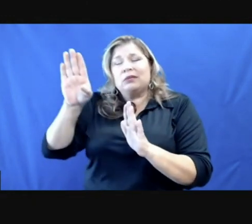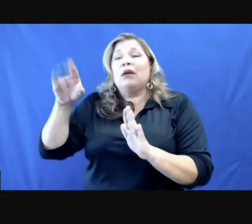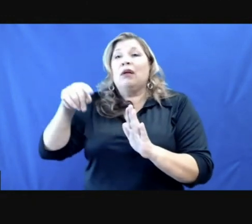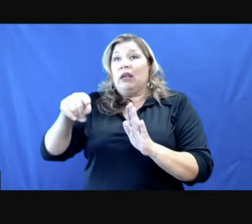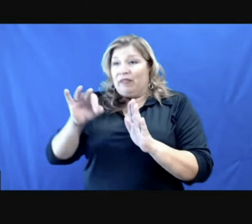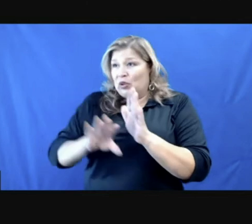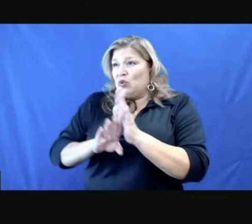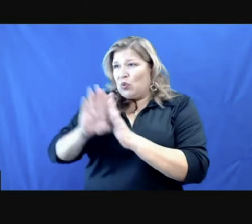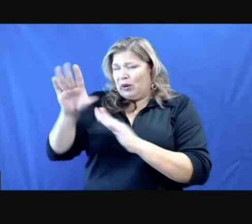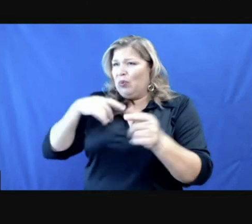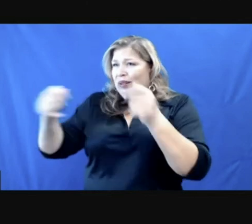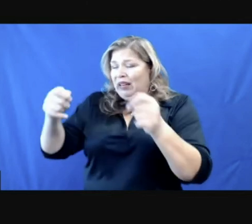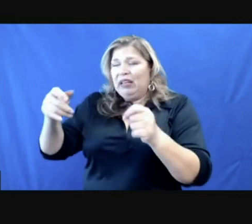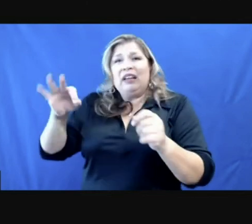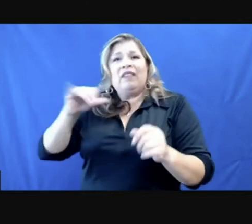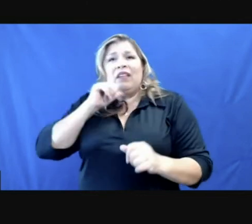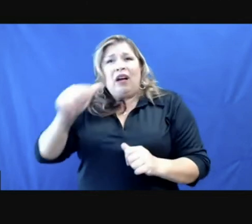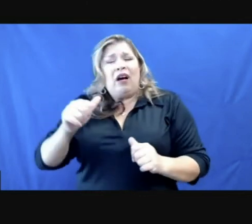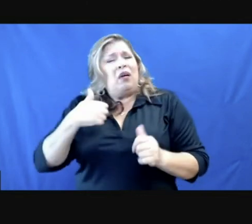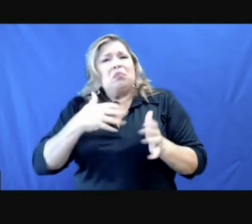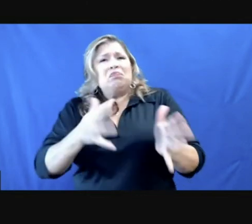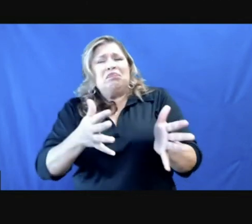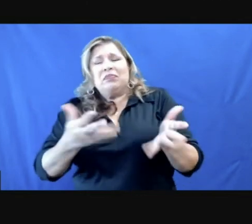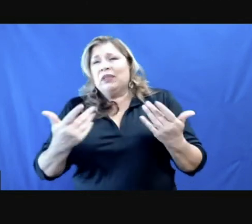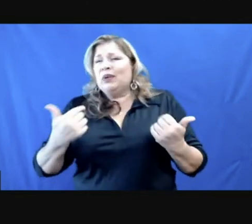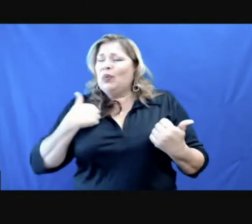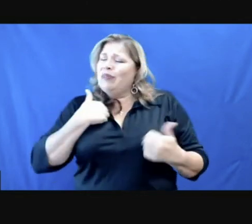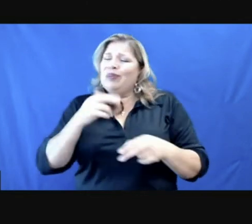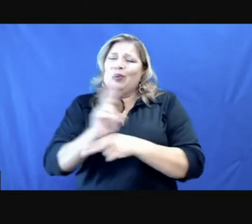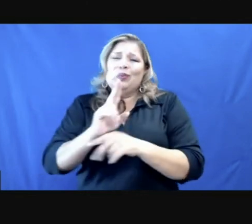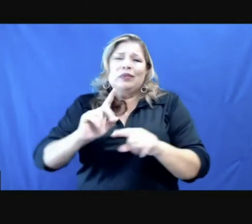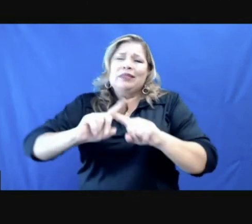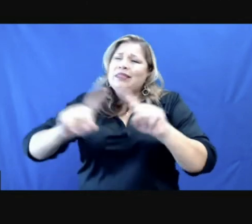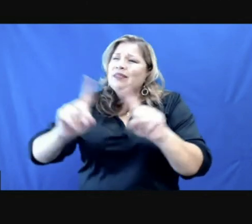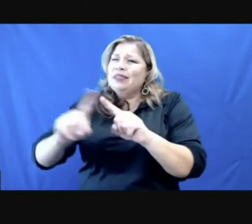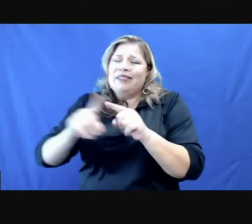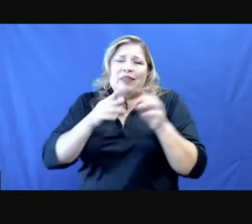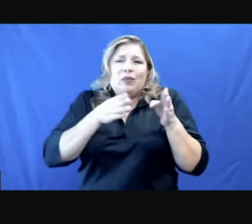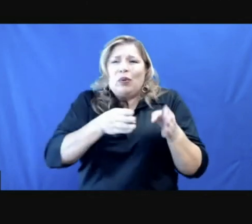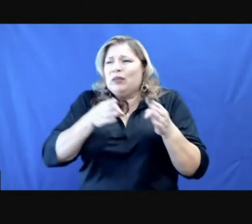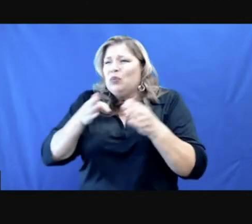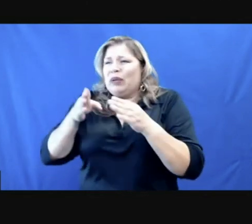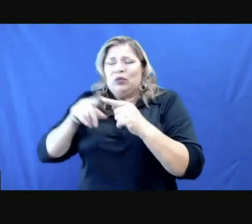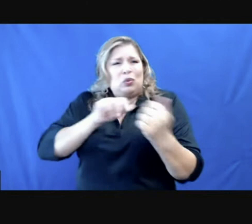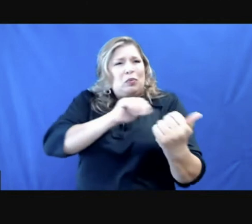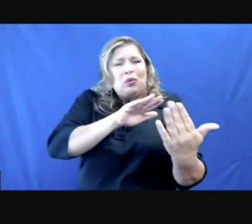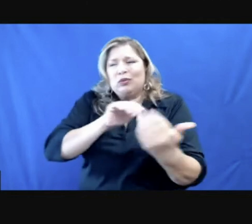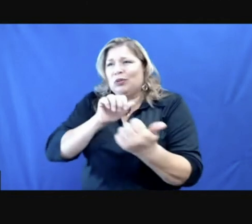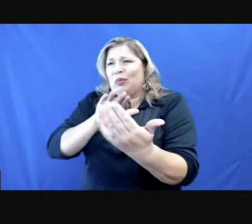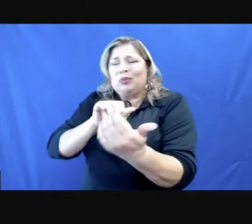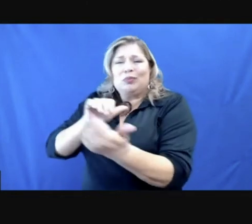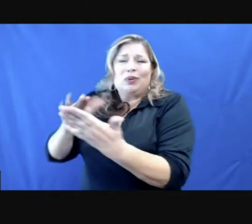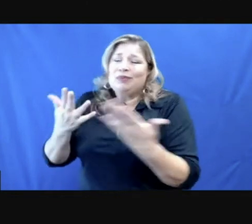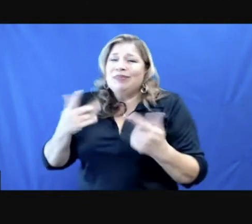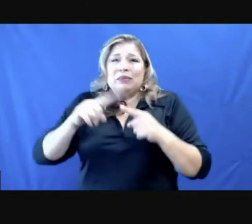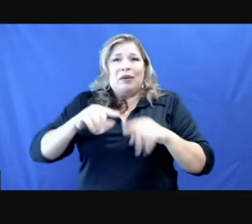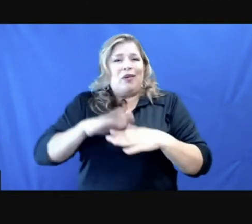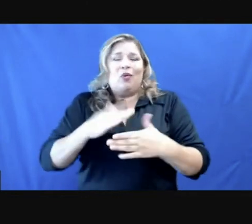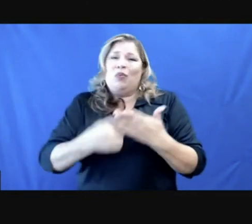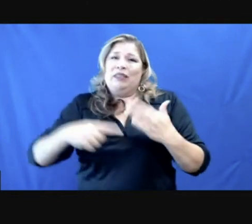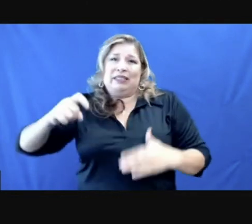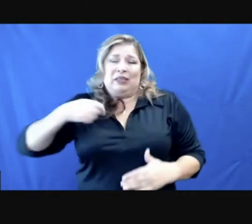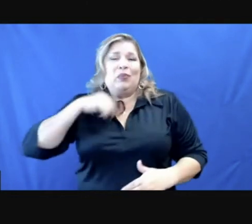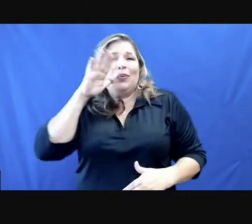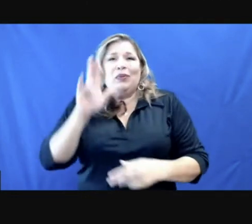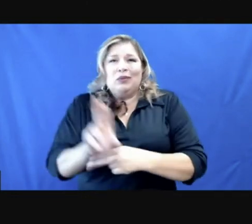there are other tools in the toolbox. We've used them before. We've developed others. they are additive and we will use them.